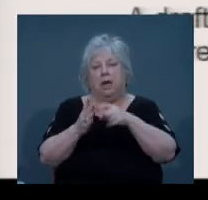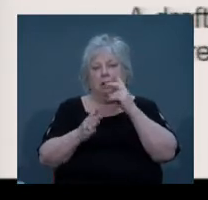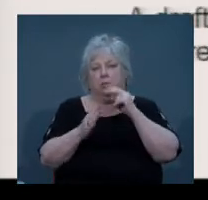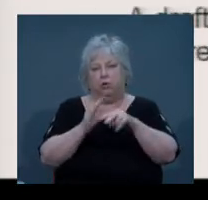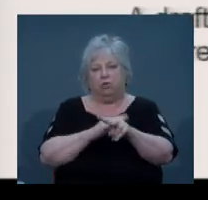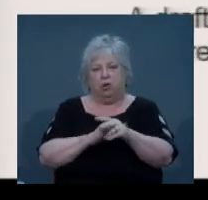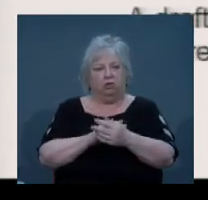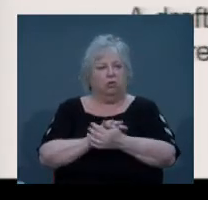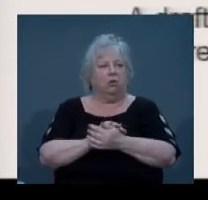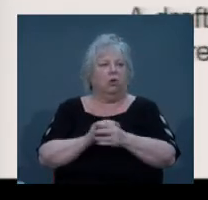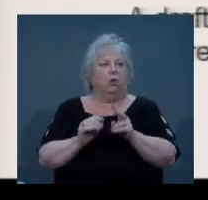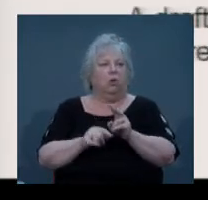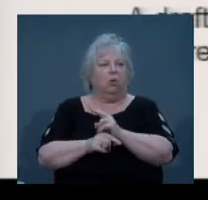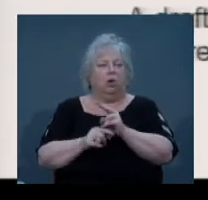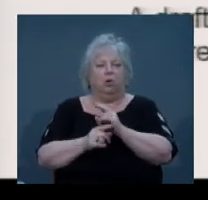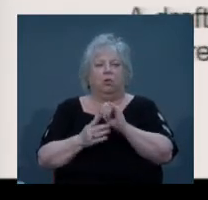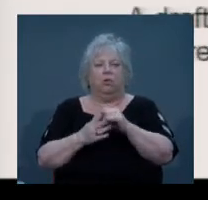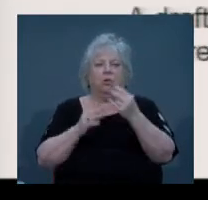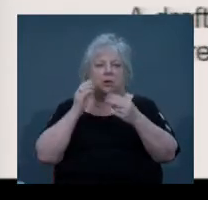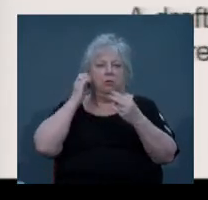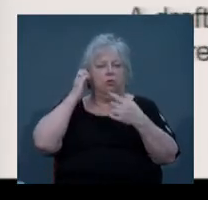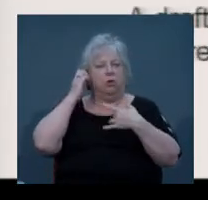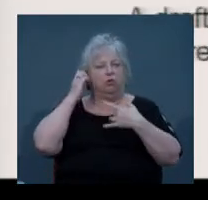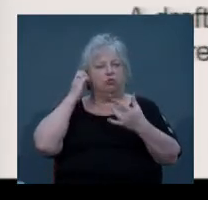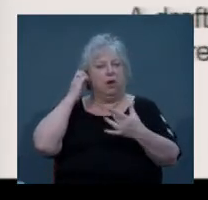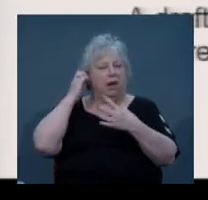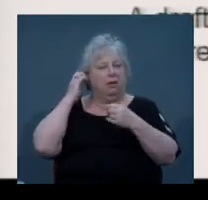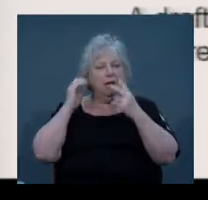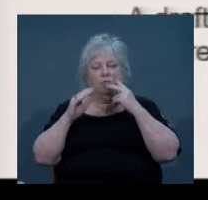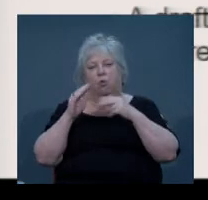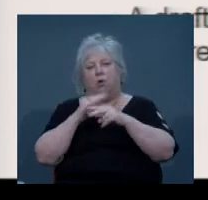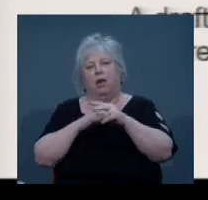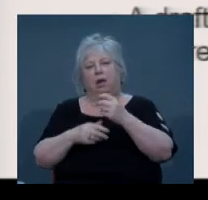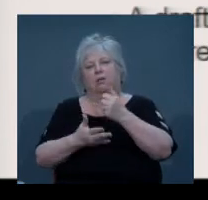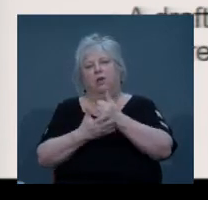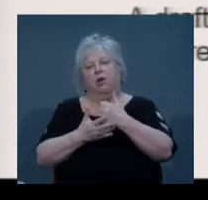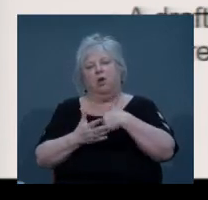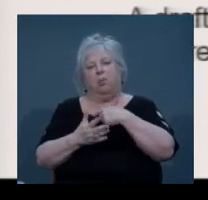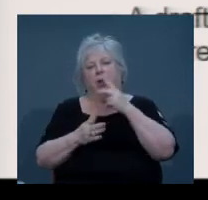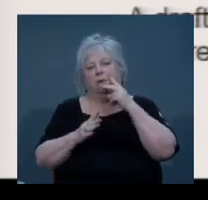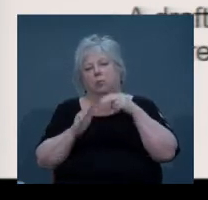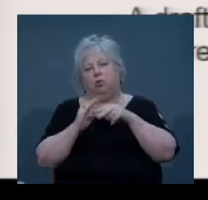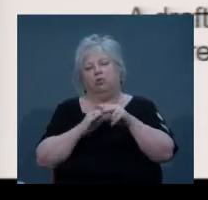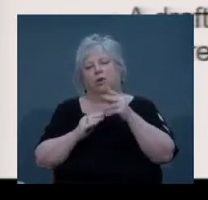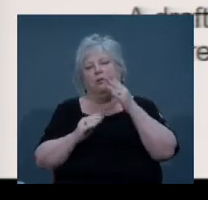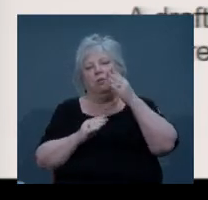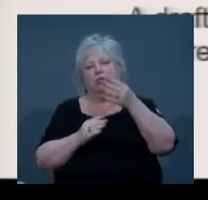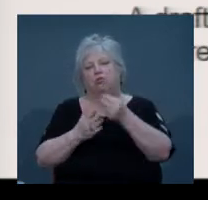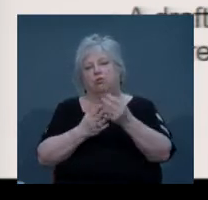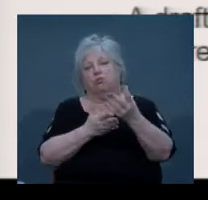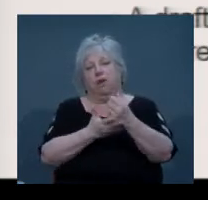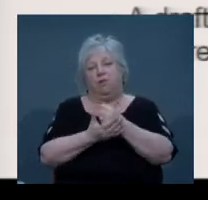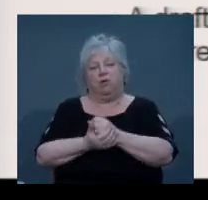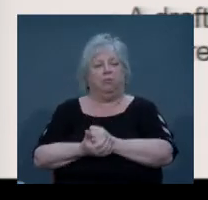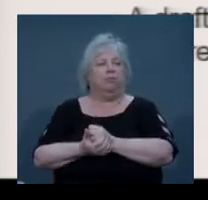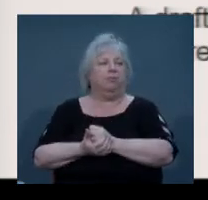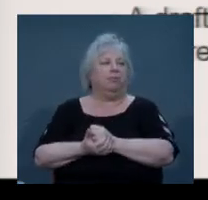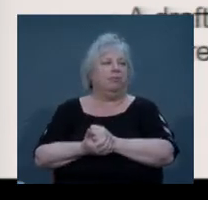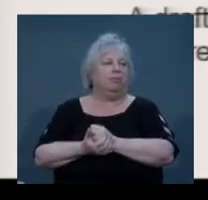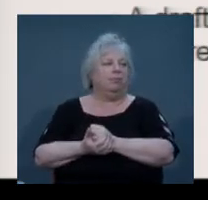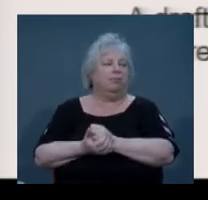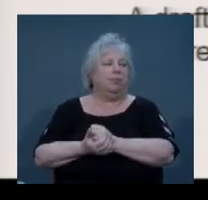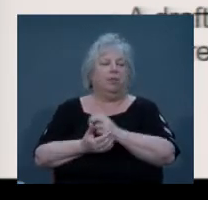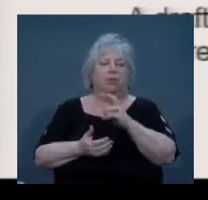those forecasts and those historic trends to help project our future revenues. On the next slide, or right